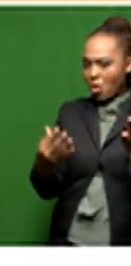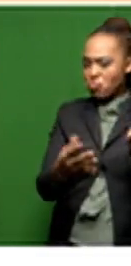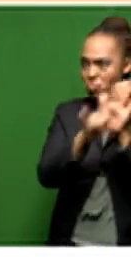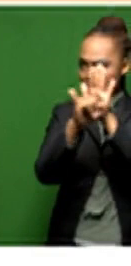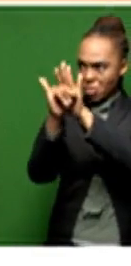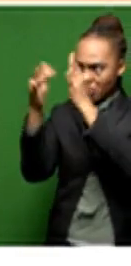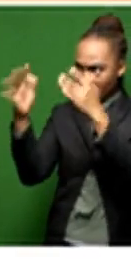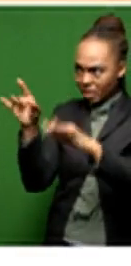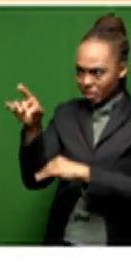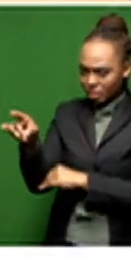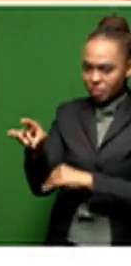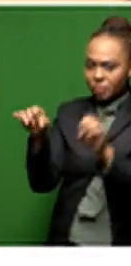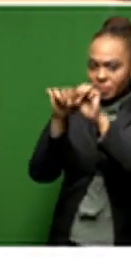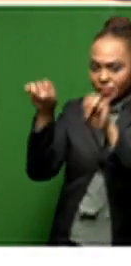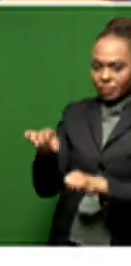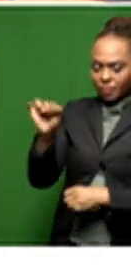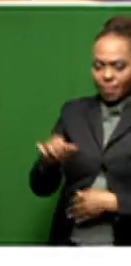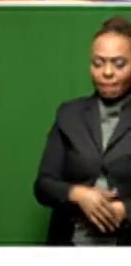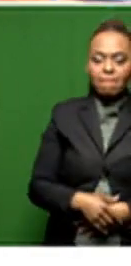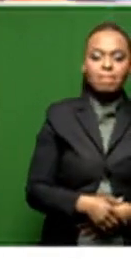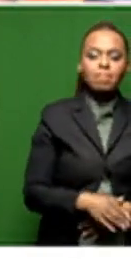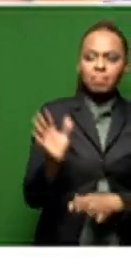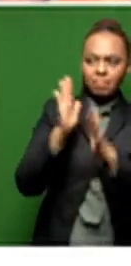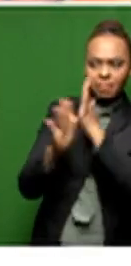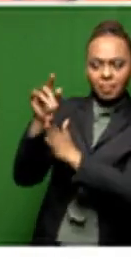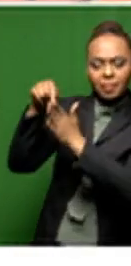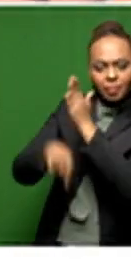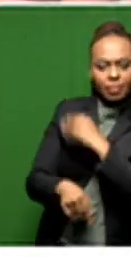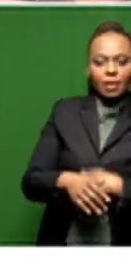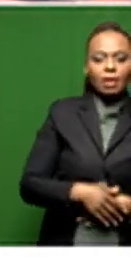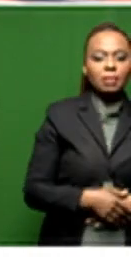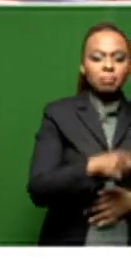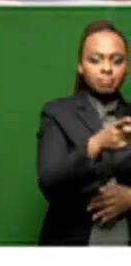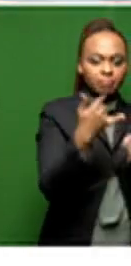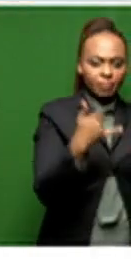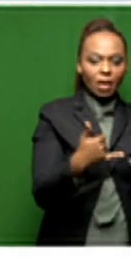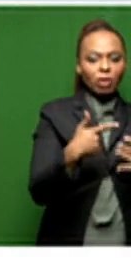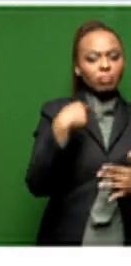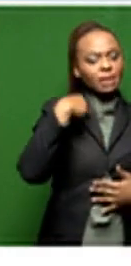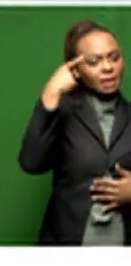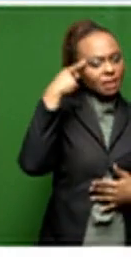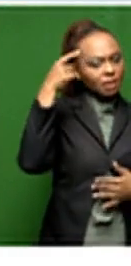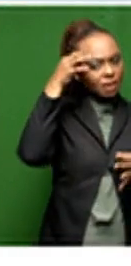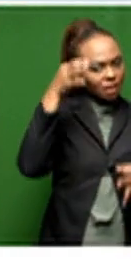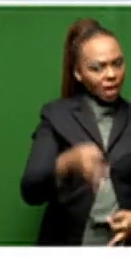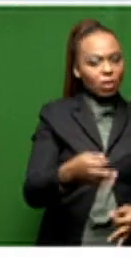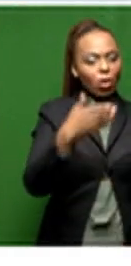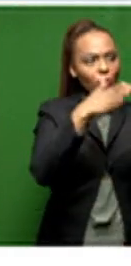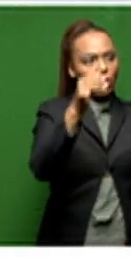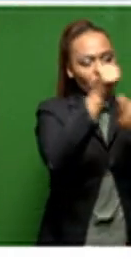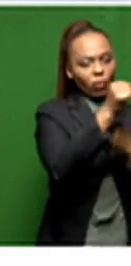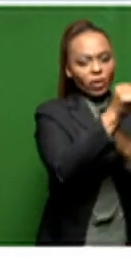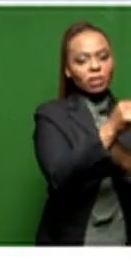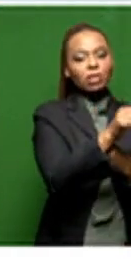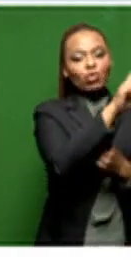So as part of Payment 24 expansion plans, we have decided to open offices in US and Europe.